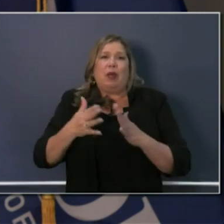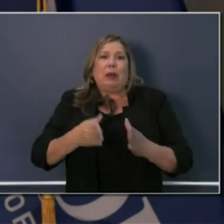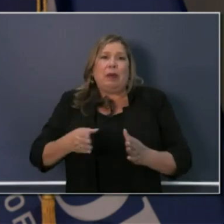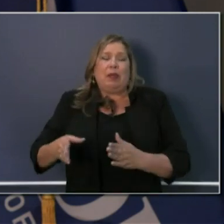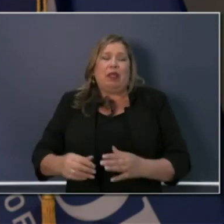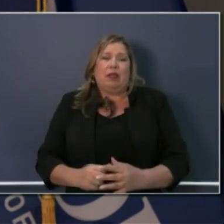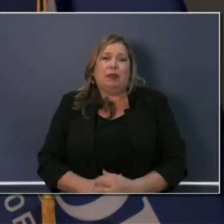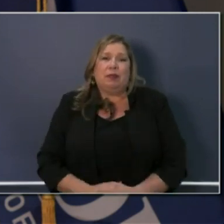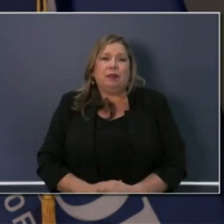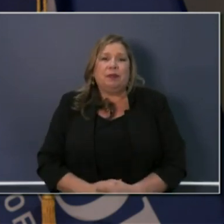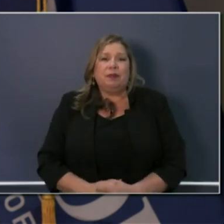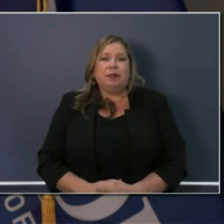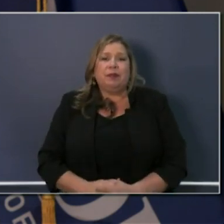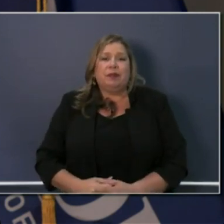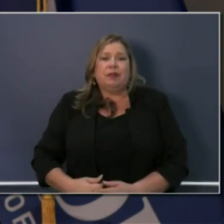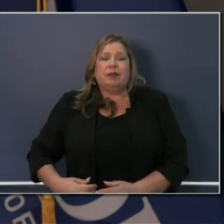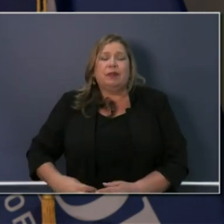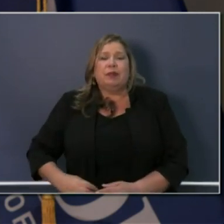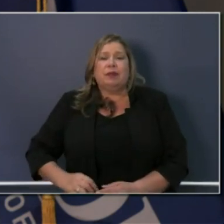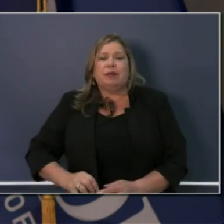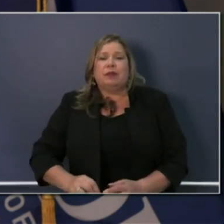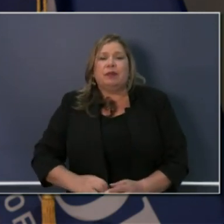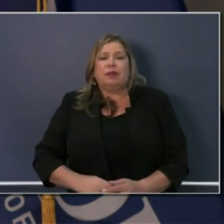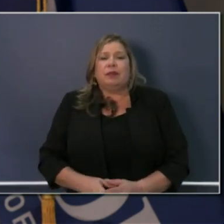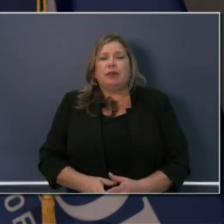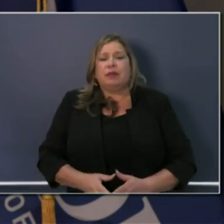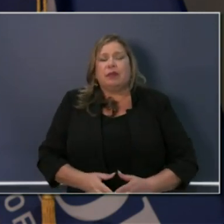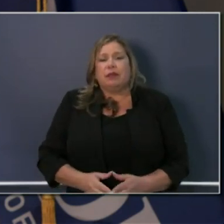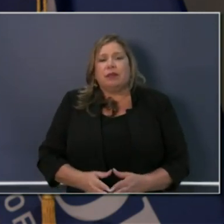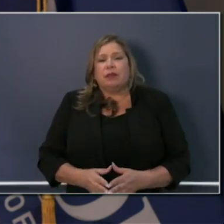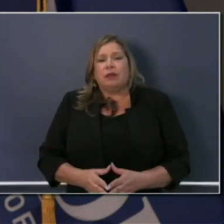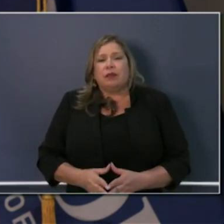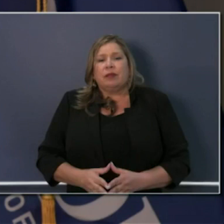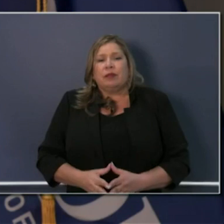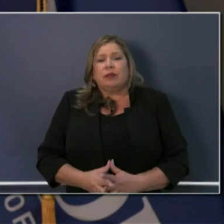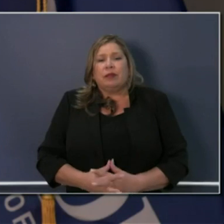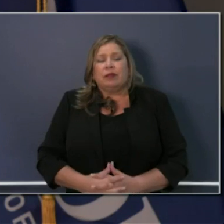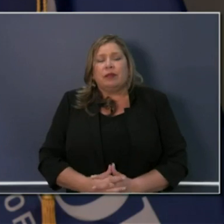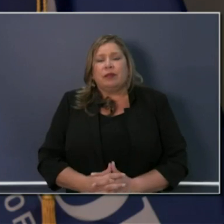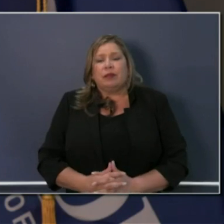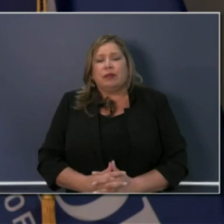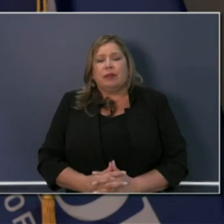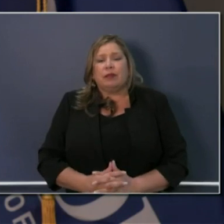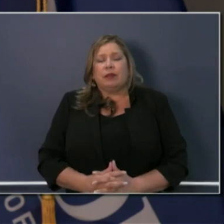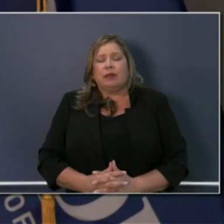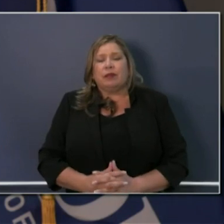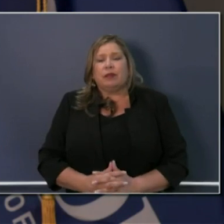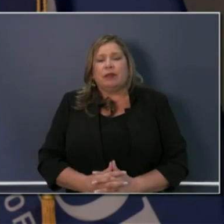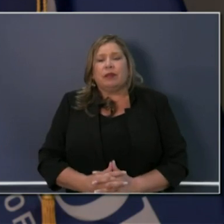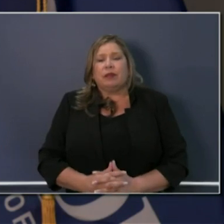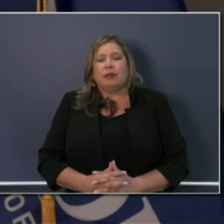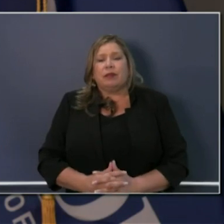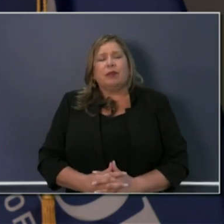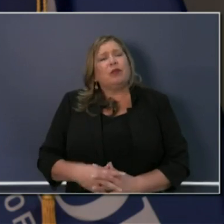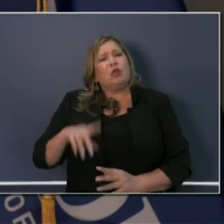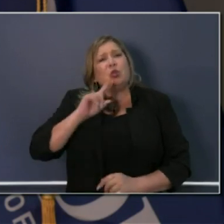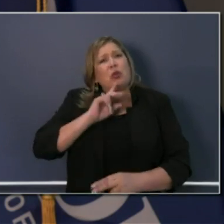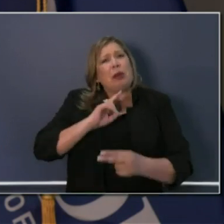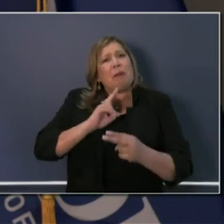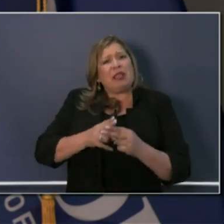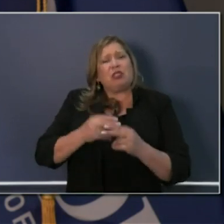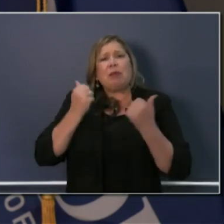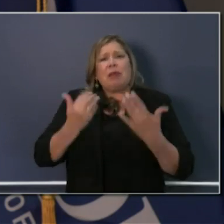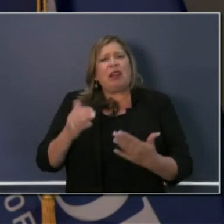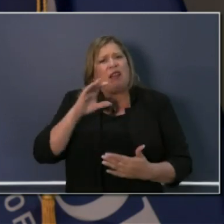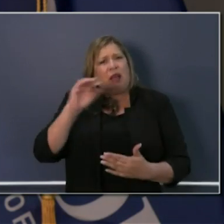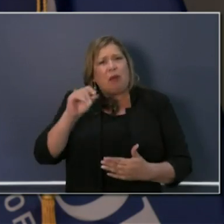Thanks. Hi. You mentioned at the beginning a bunch of companies that are stepping up to help make supplies, and I was just wondering if you could tell us specifically some